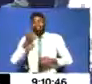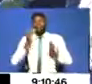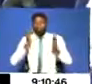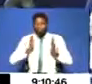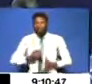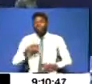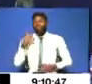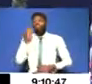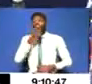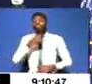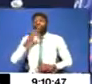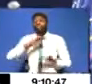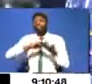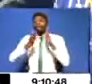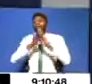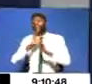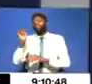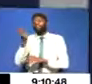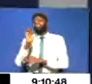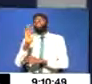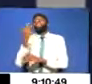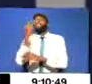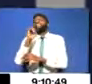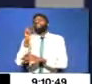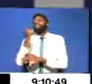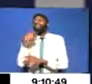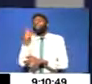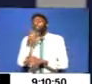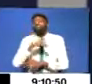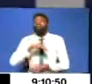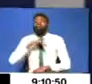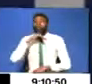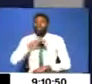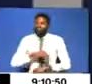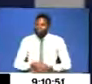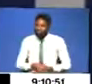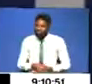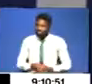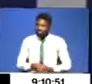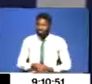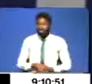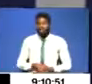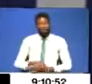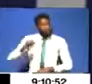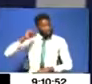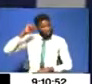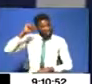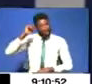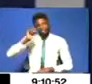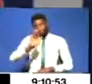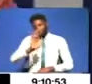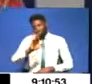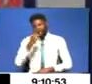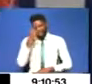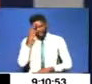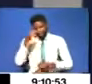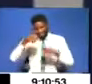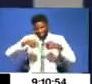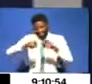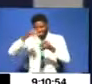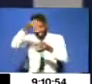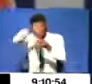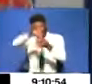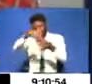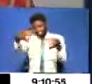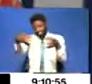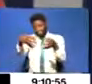Raila Amolo Odinga. Siasa ya Narok County lazima ipangwe ndani ya Narok County. Au